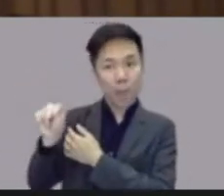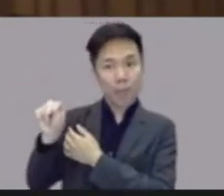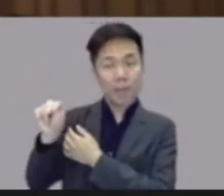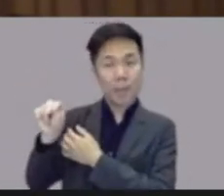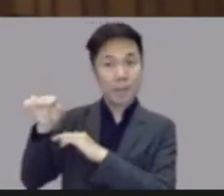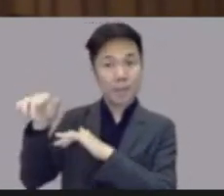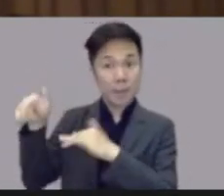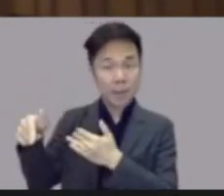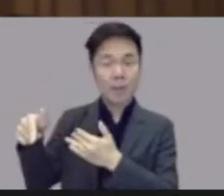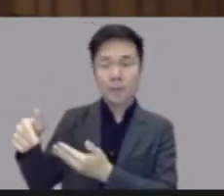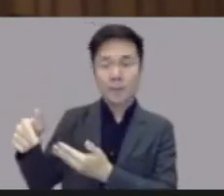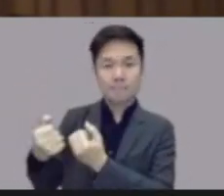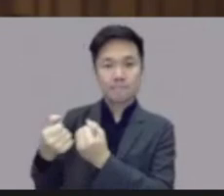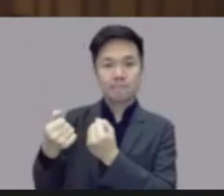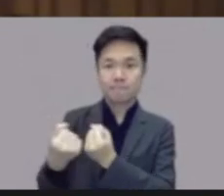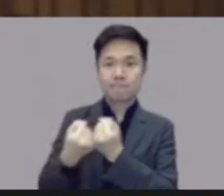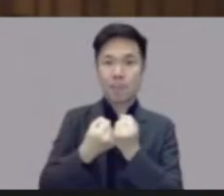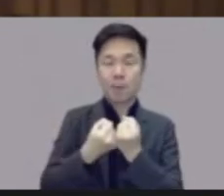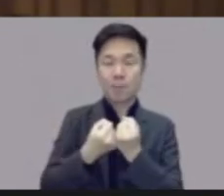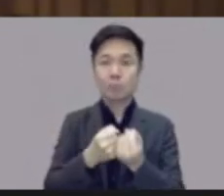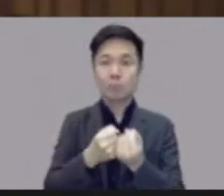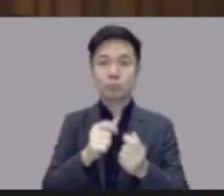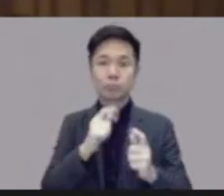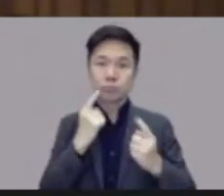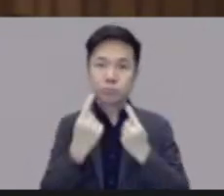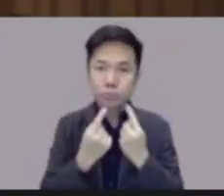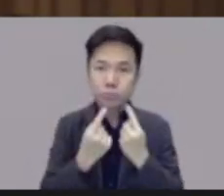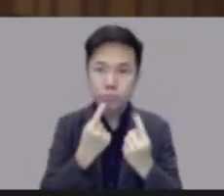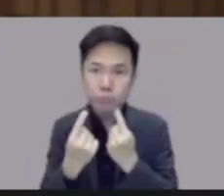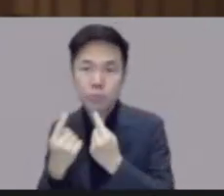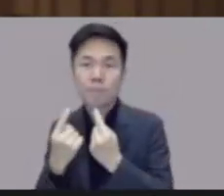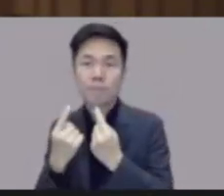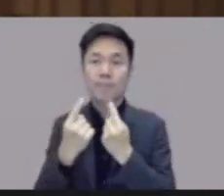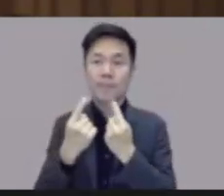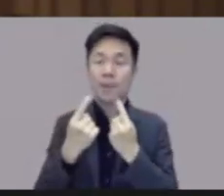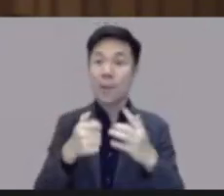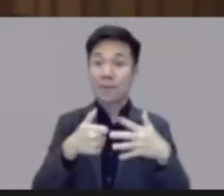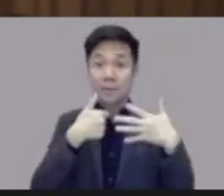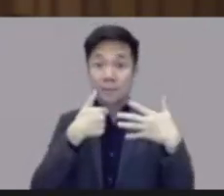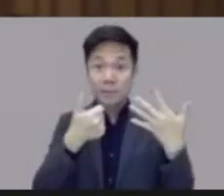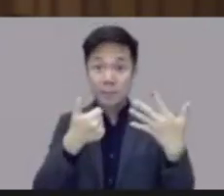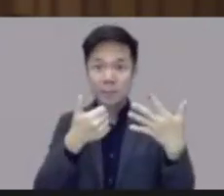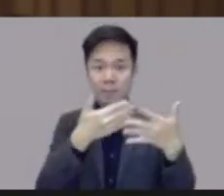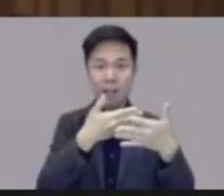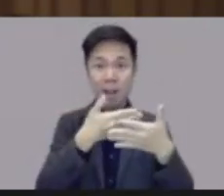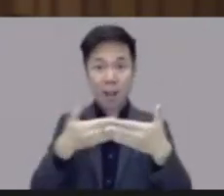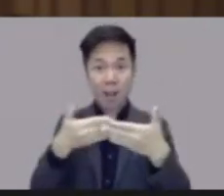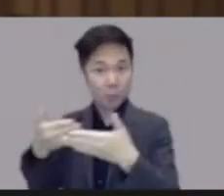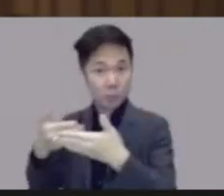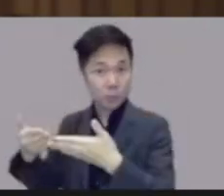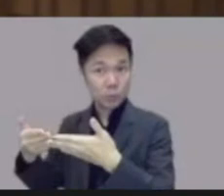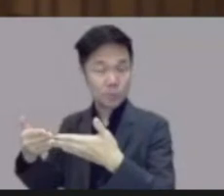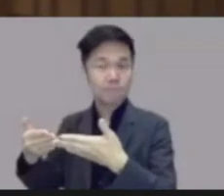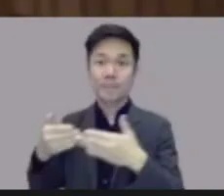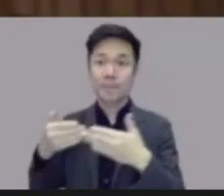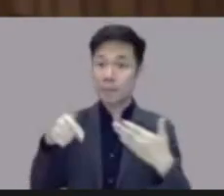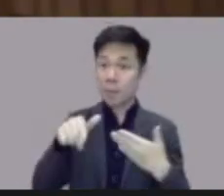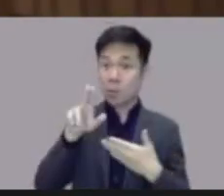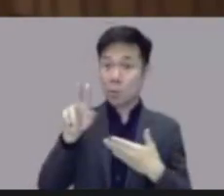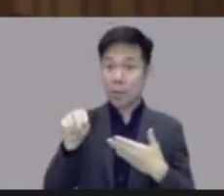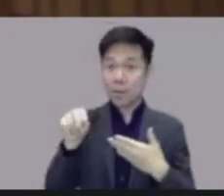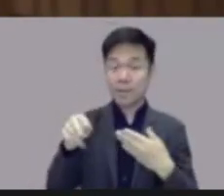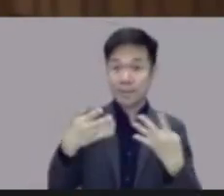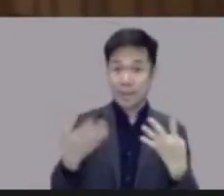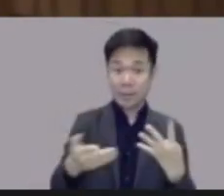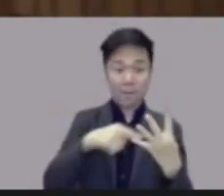of facilitating communication there are six official languages of the UN four of which are used